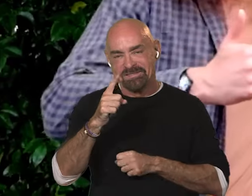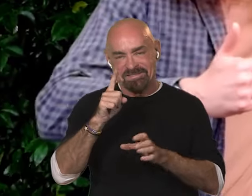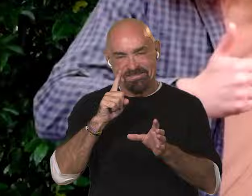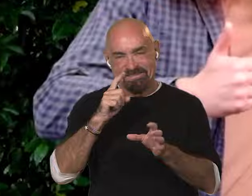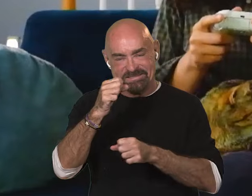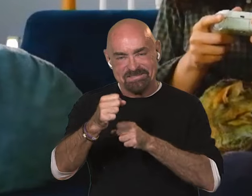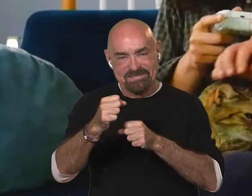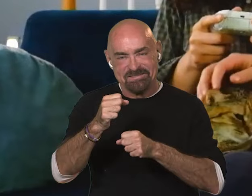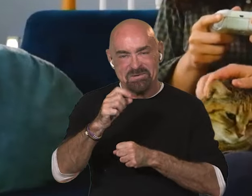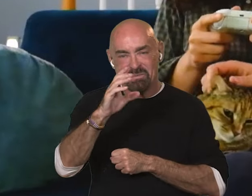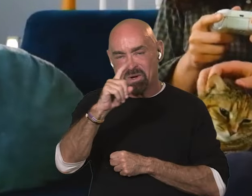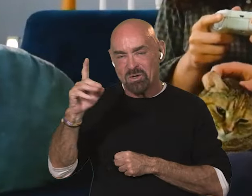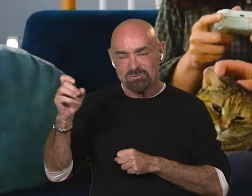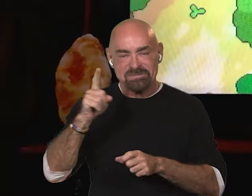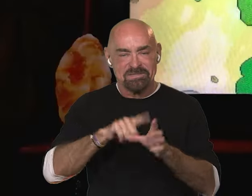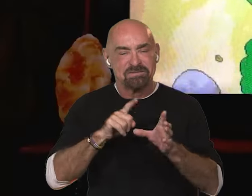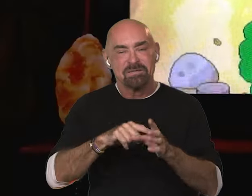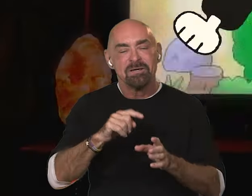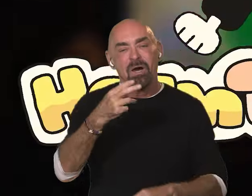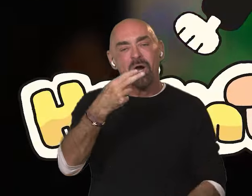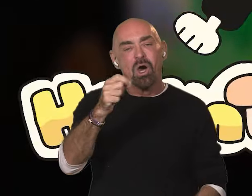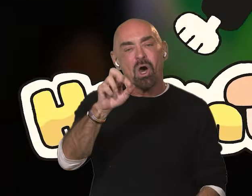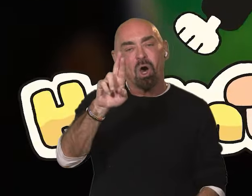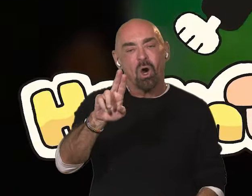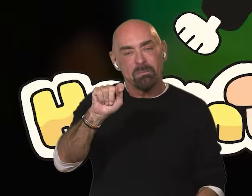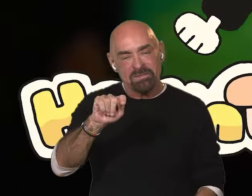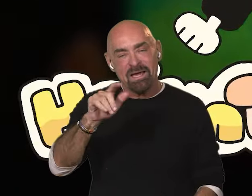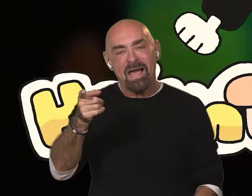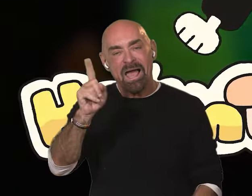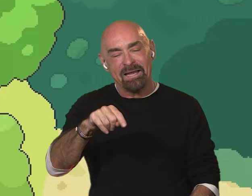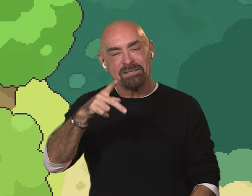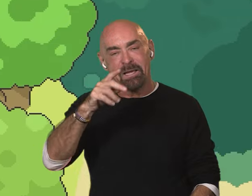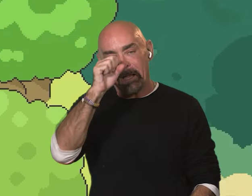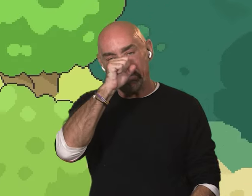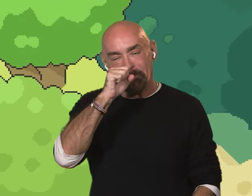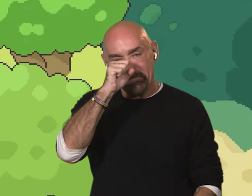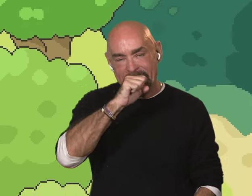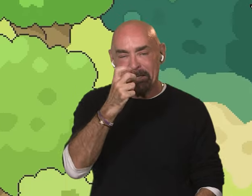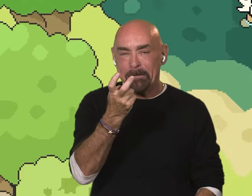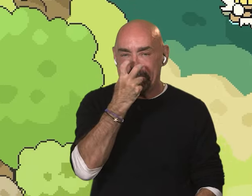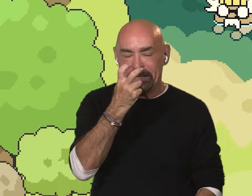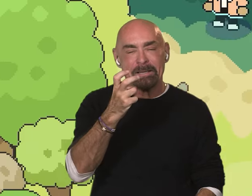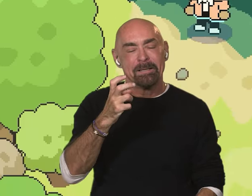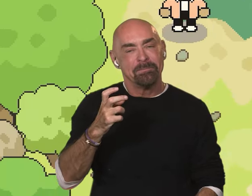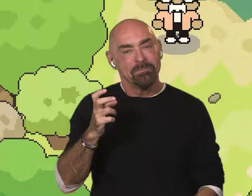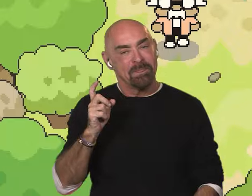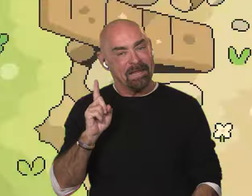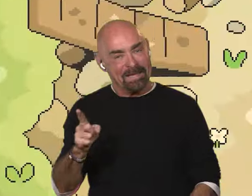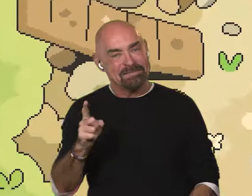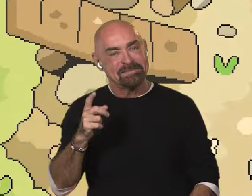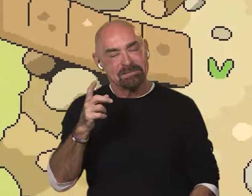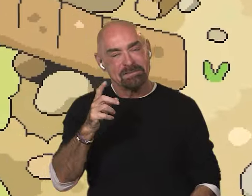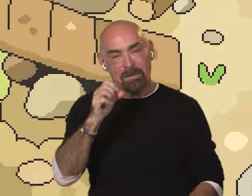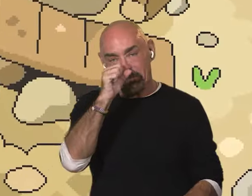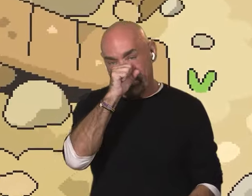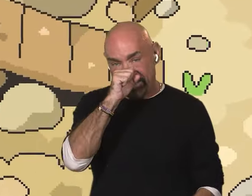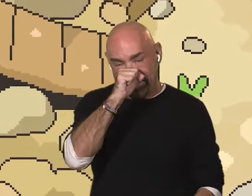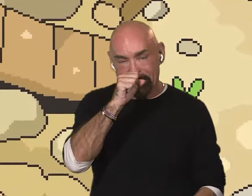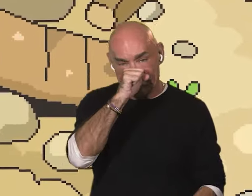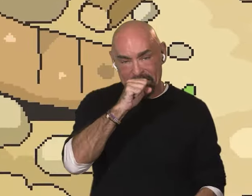hubris and self-delusion, they decided to make their first video game, Hermit and Pig. It's an adventure RPG about a reclusive old man and his